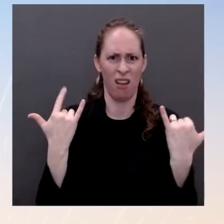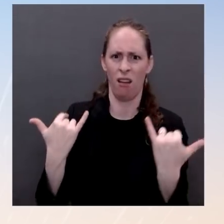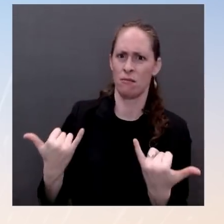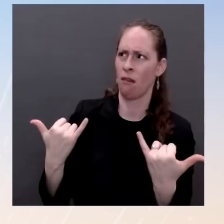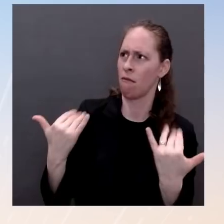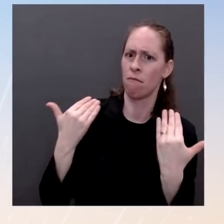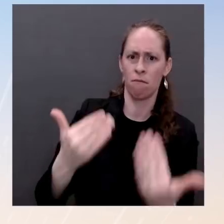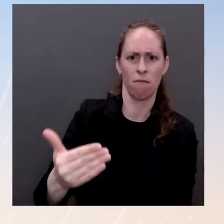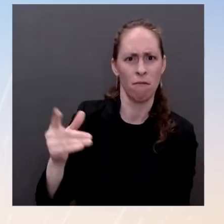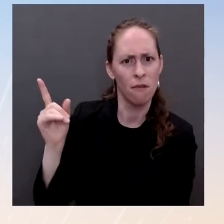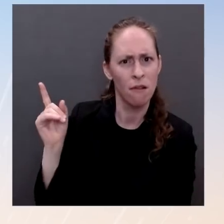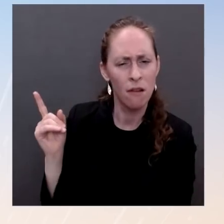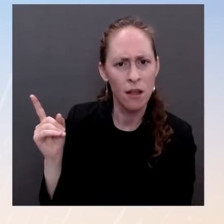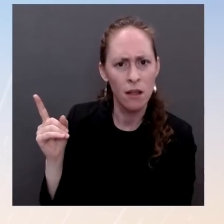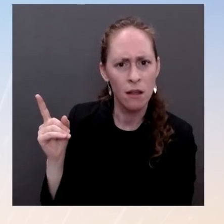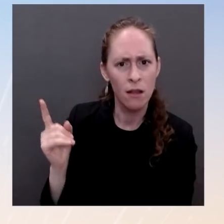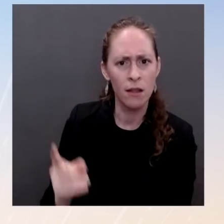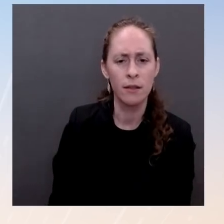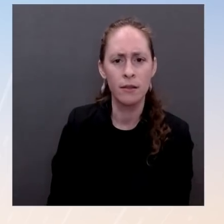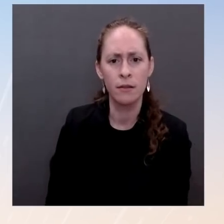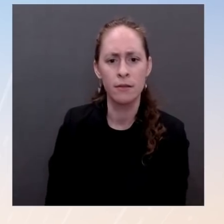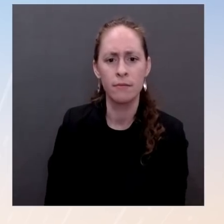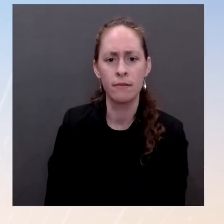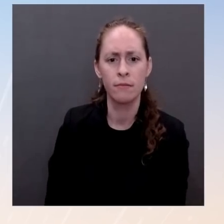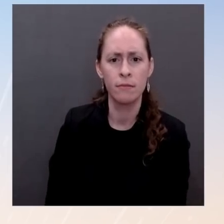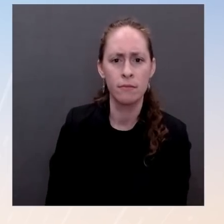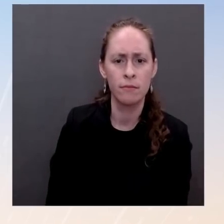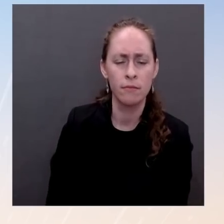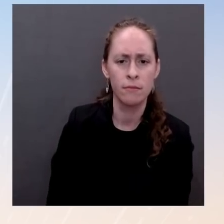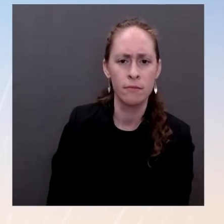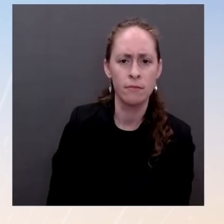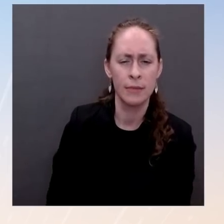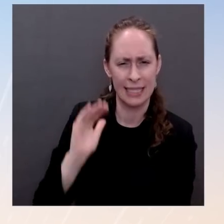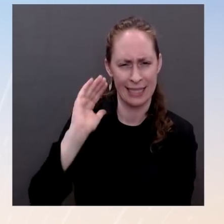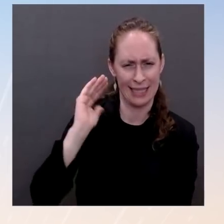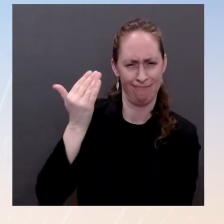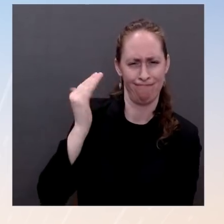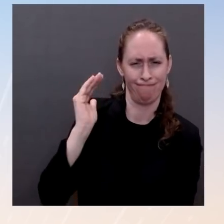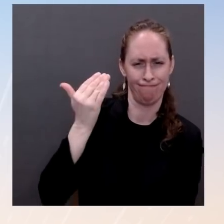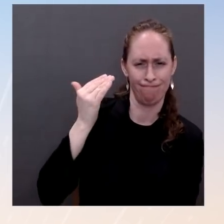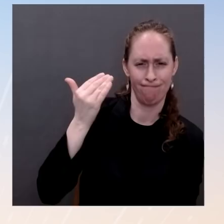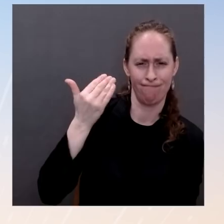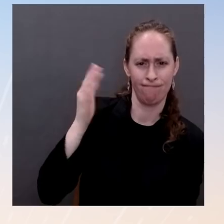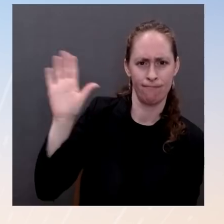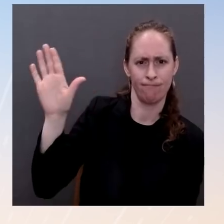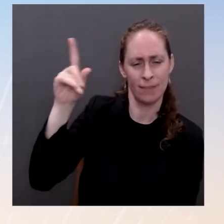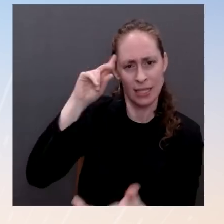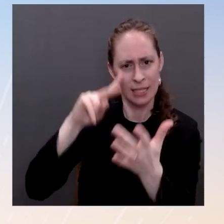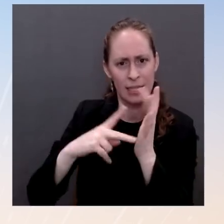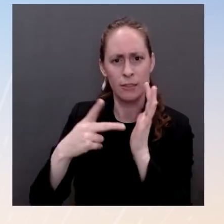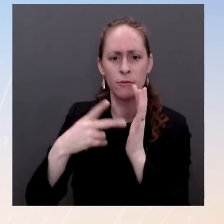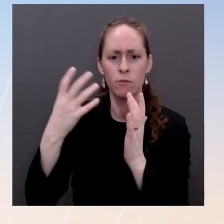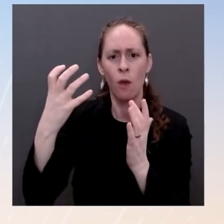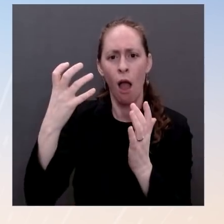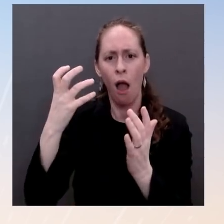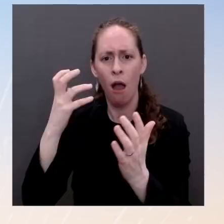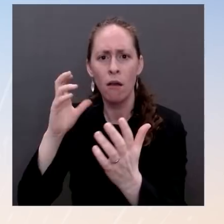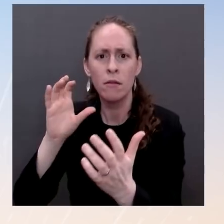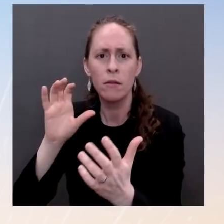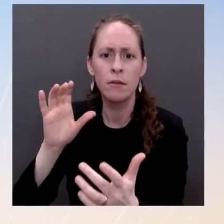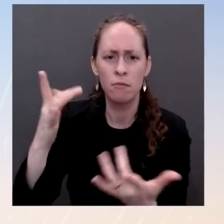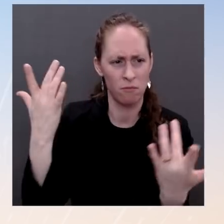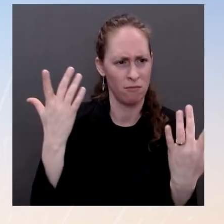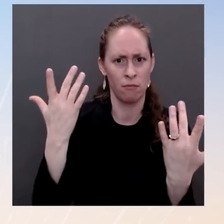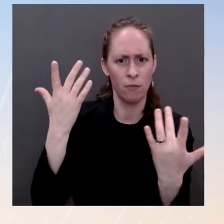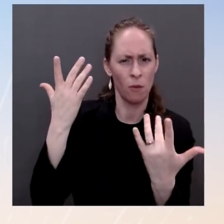specific messages to them. Mm-hmm. So why today, and why that range of messages? You know, Phil, I mean, you all have been covering